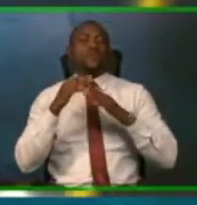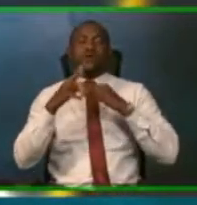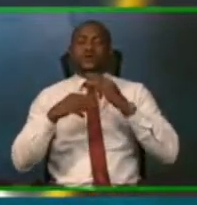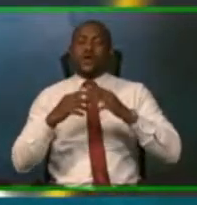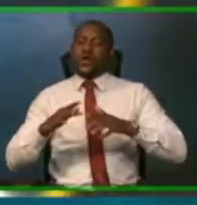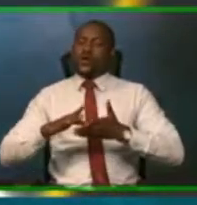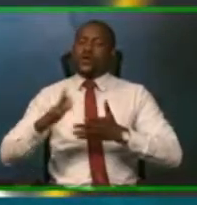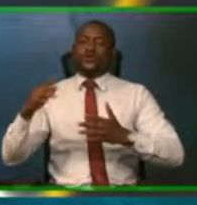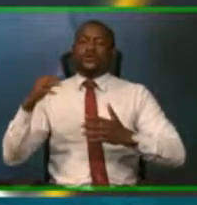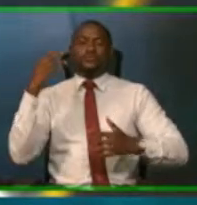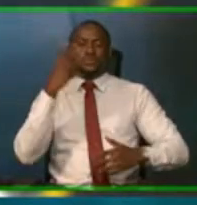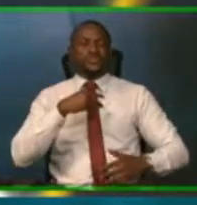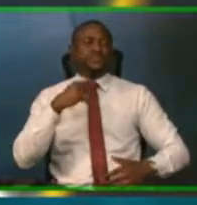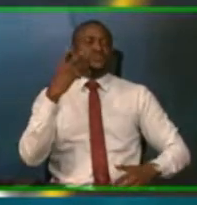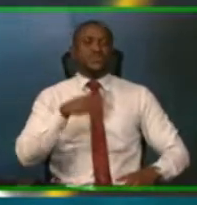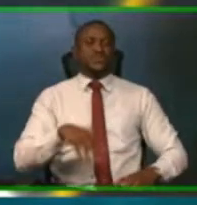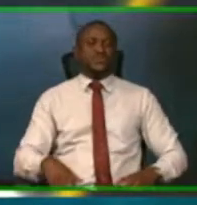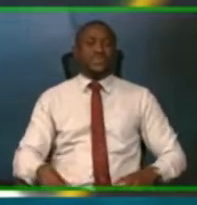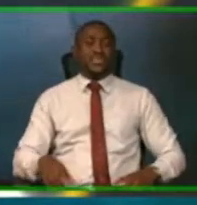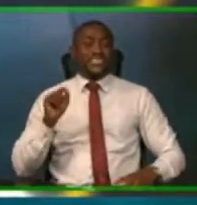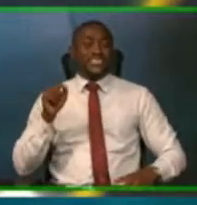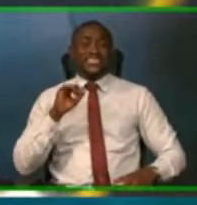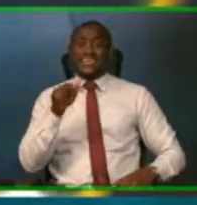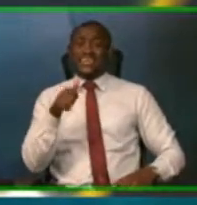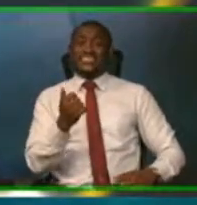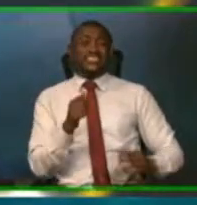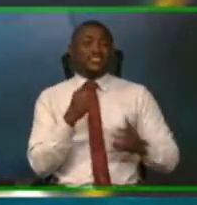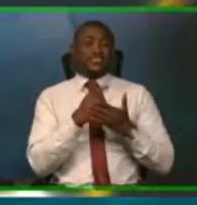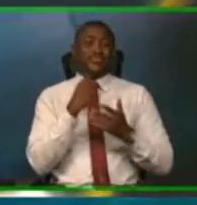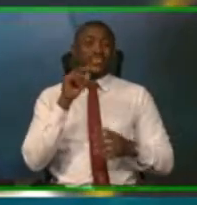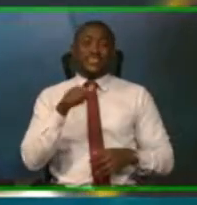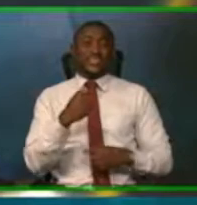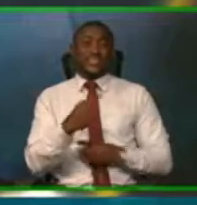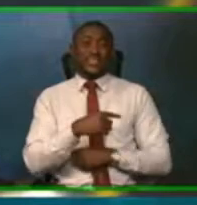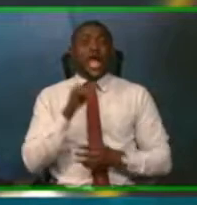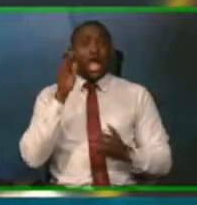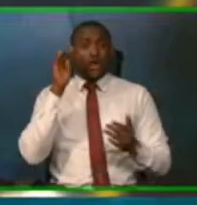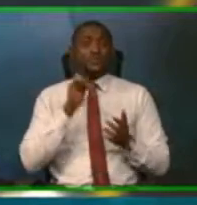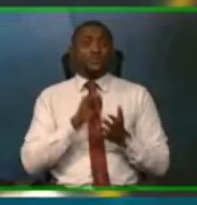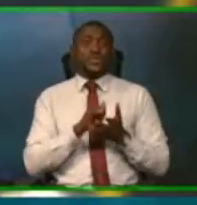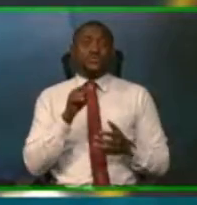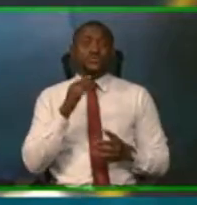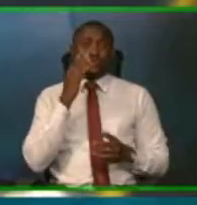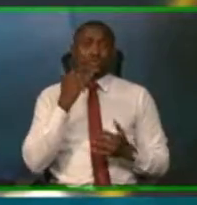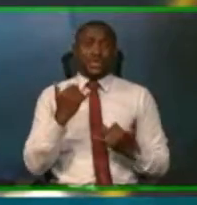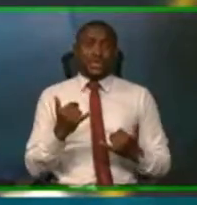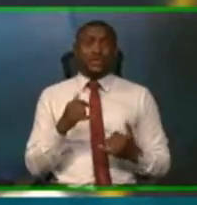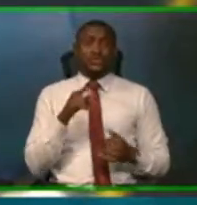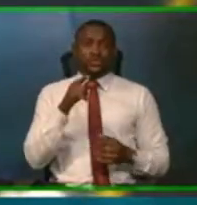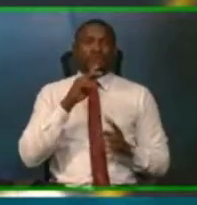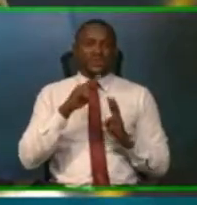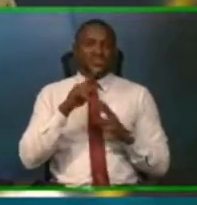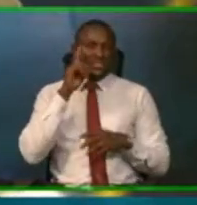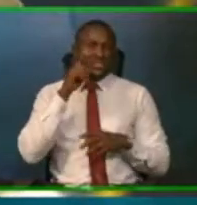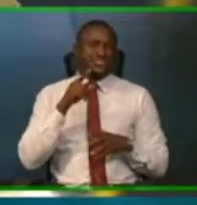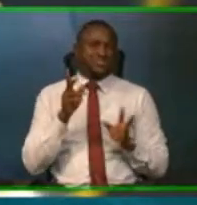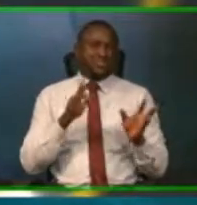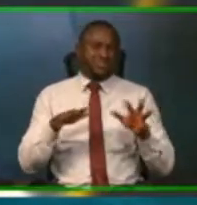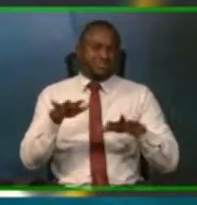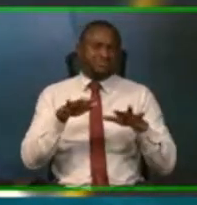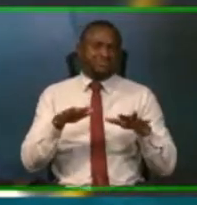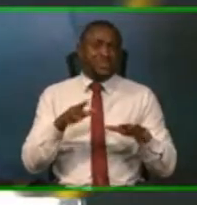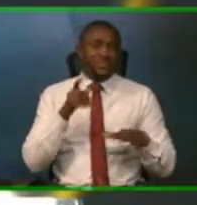for another day. Ladies and gentlemen, I hope you know by now, you are an intelligent church that is full of the word. You know that it's not just